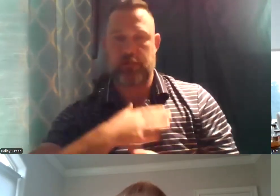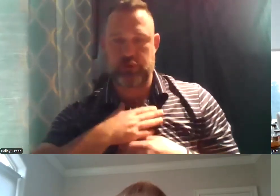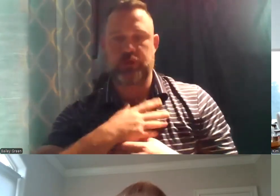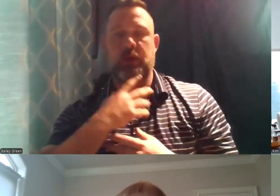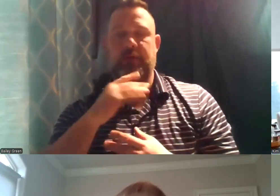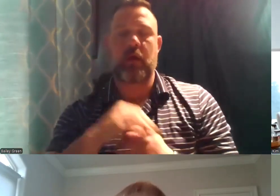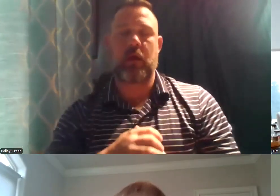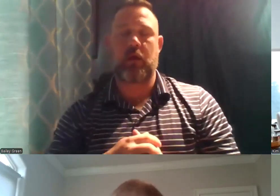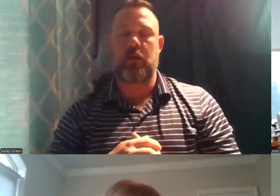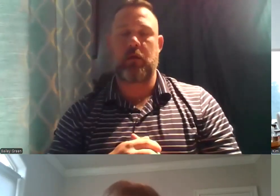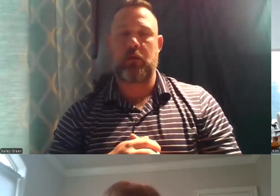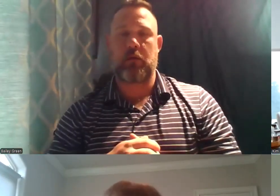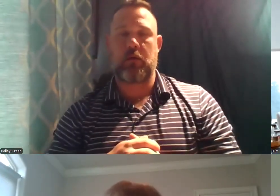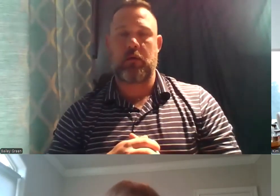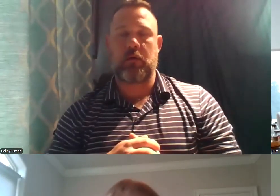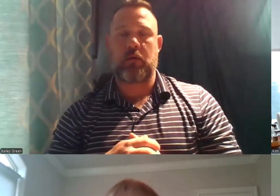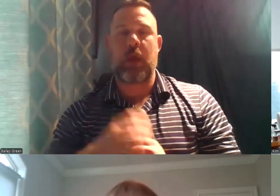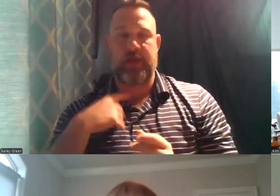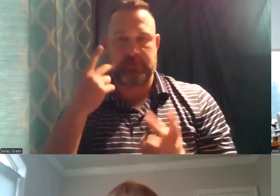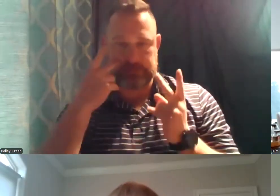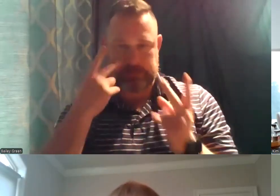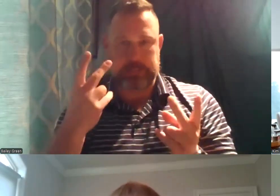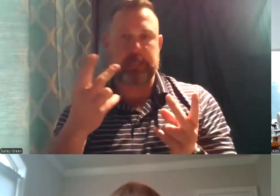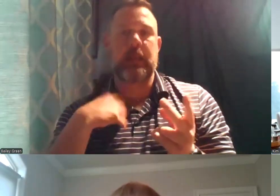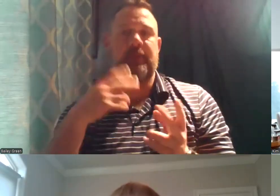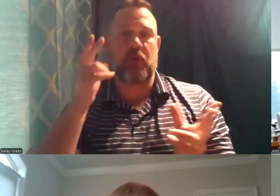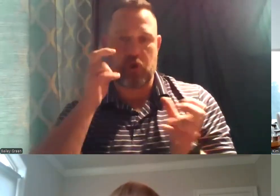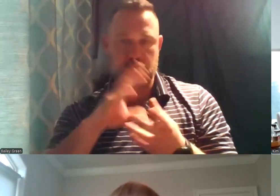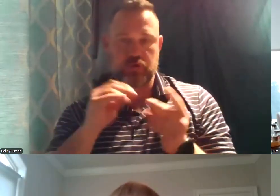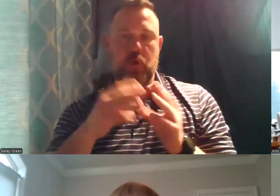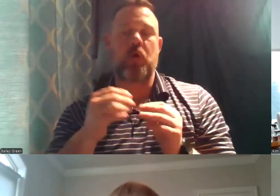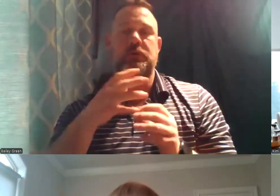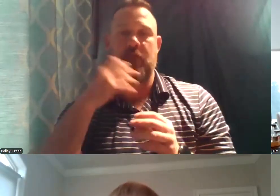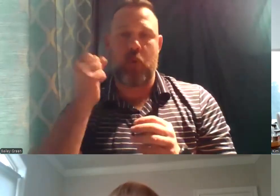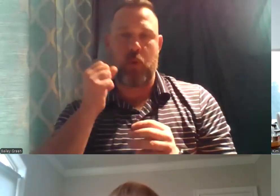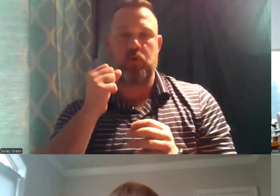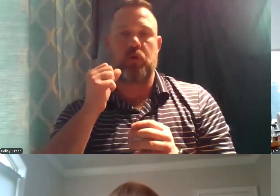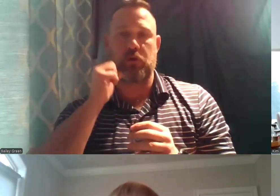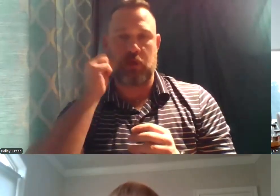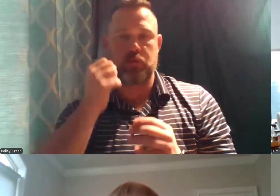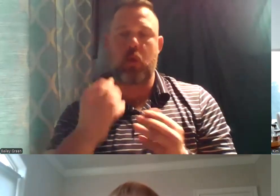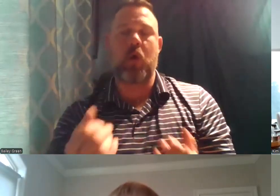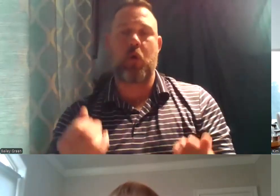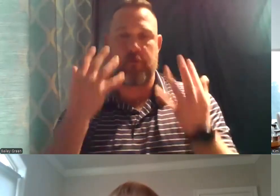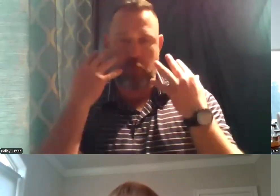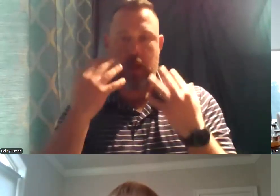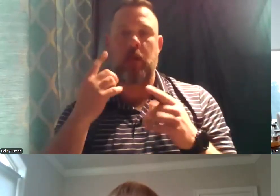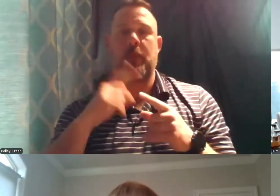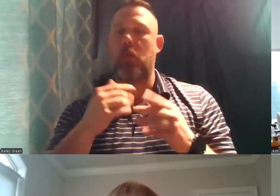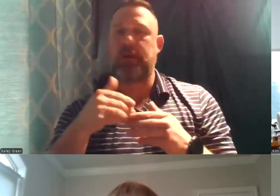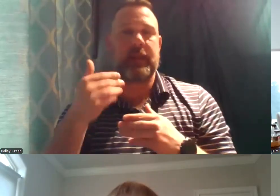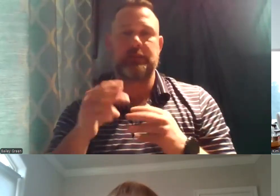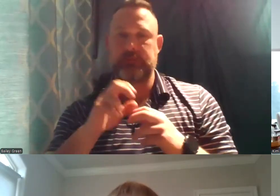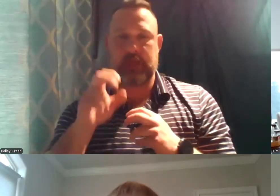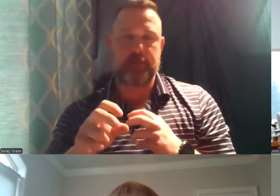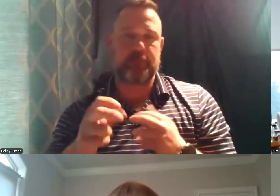it. But I've seen it. I've heard the stories of older adults who are flat out overwhelmed by what the next steps are.